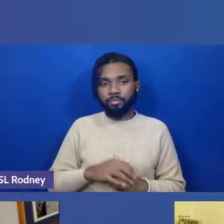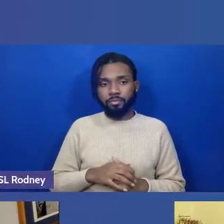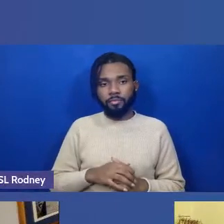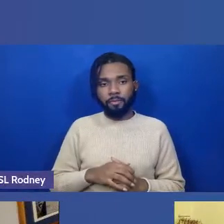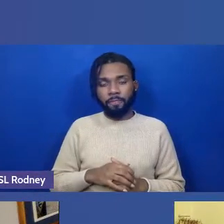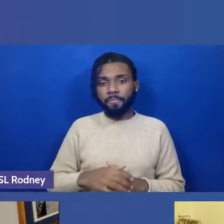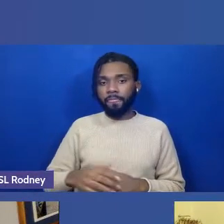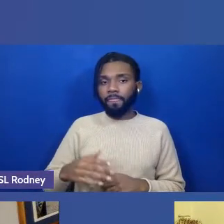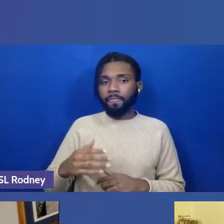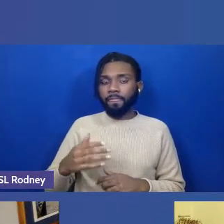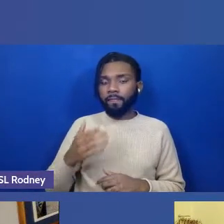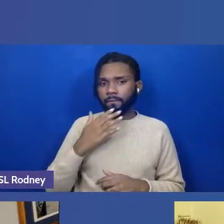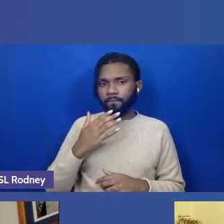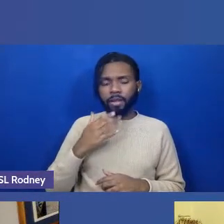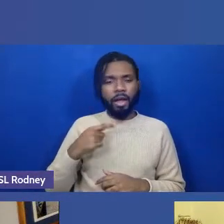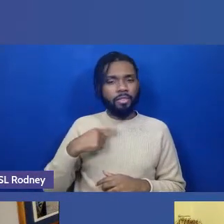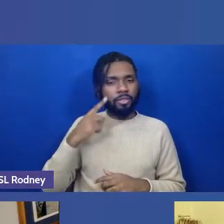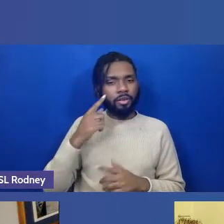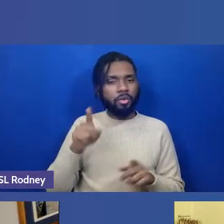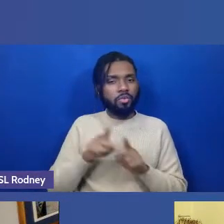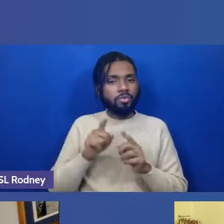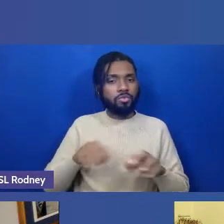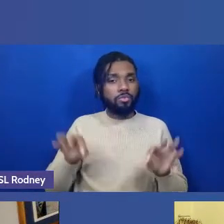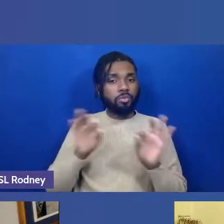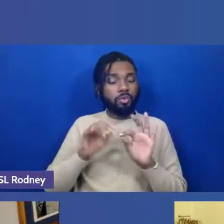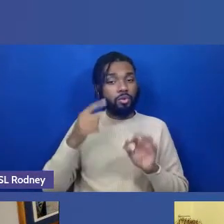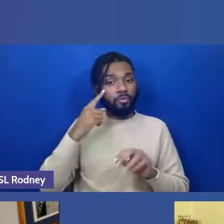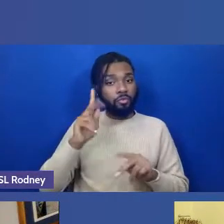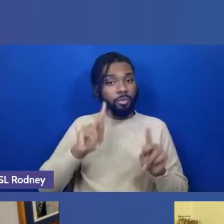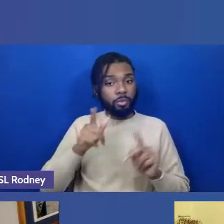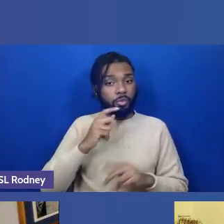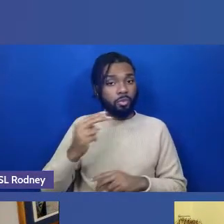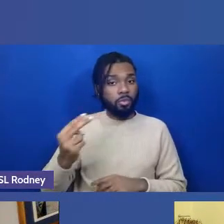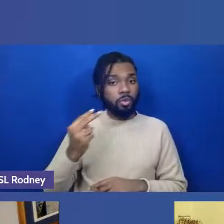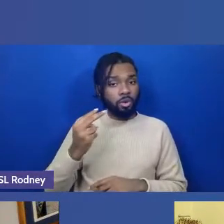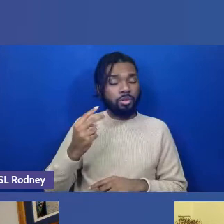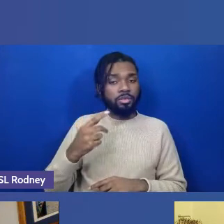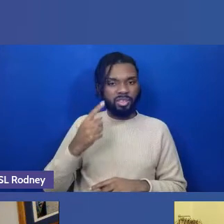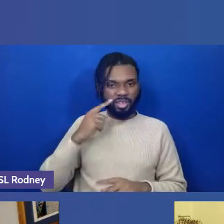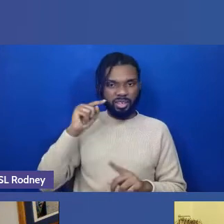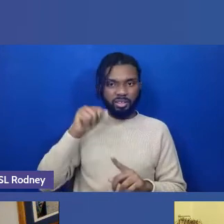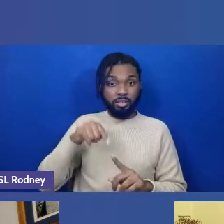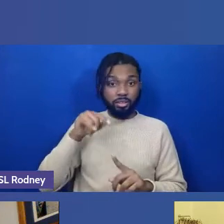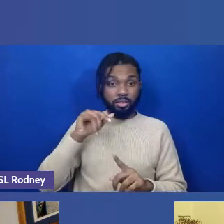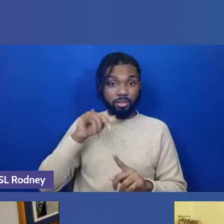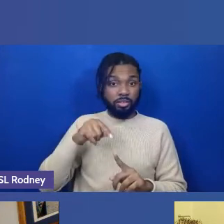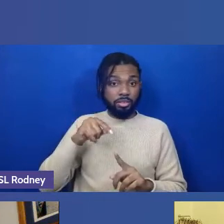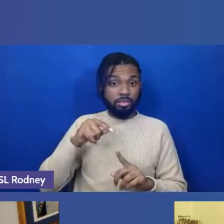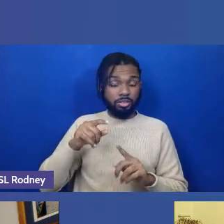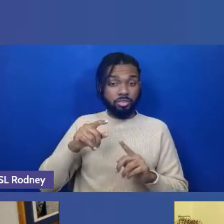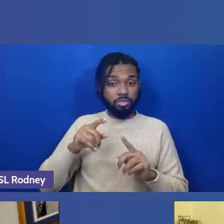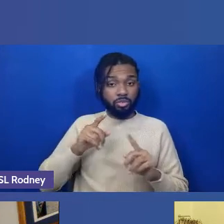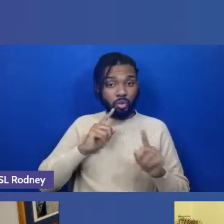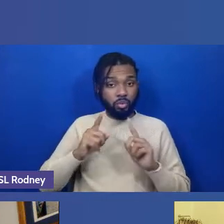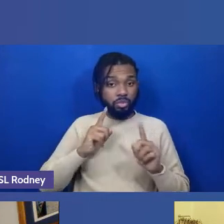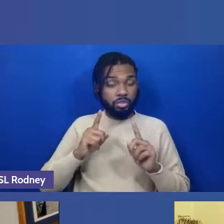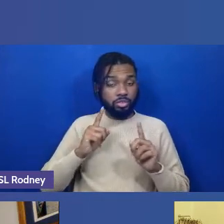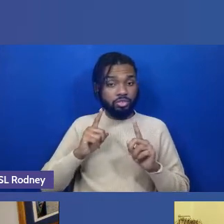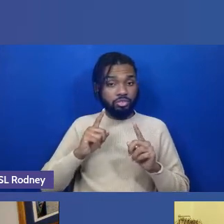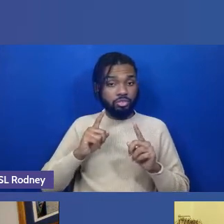sharing for the folks listening that, a lot of this conversation is existing, looking at